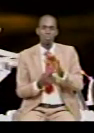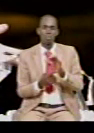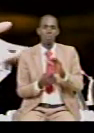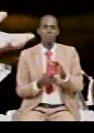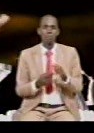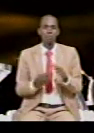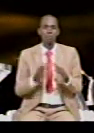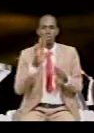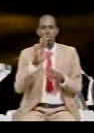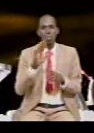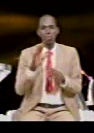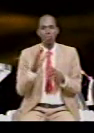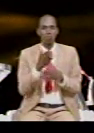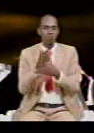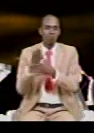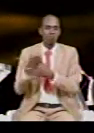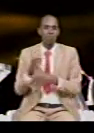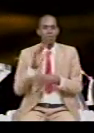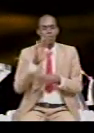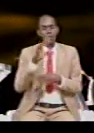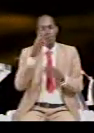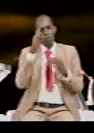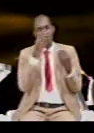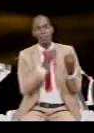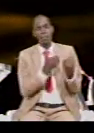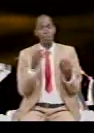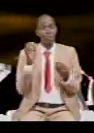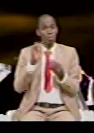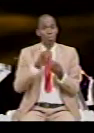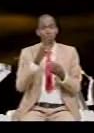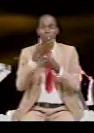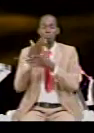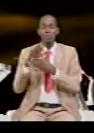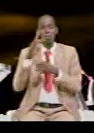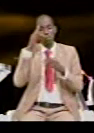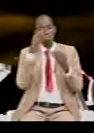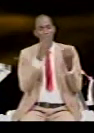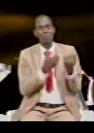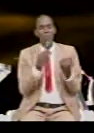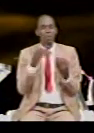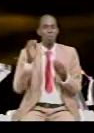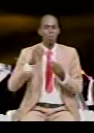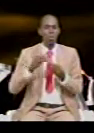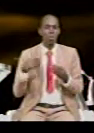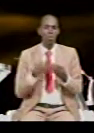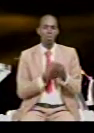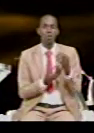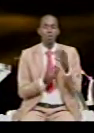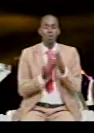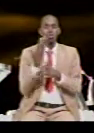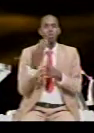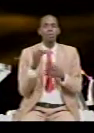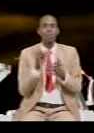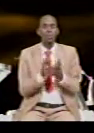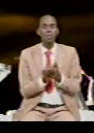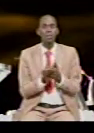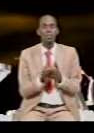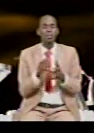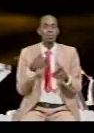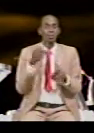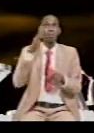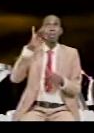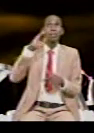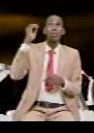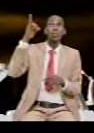our faith, the more you reinforce that by the grace of God, the sinful life you have left behind is no longer for